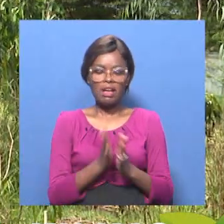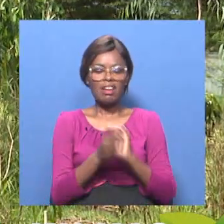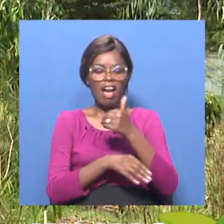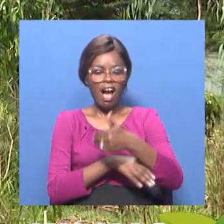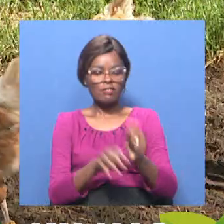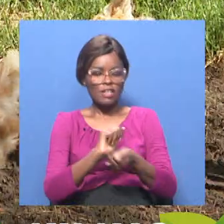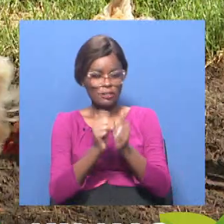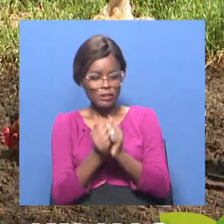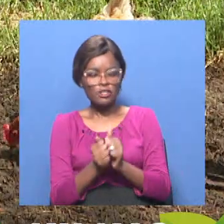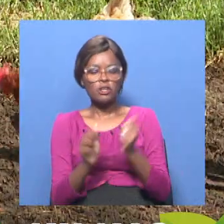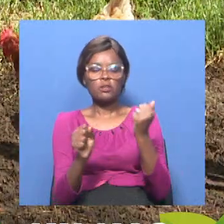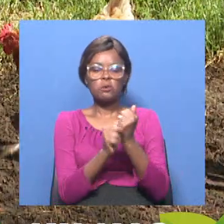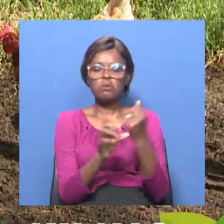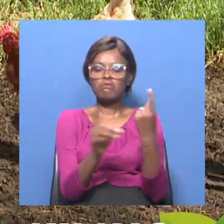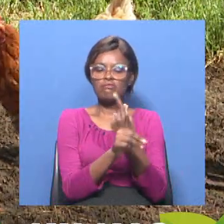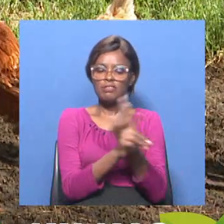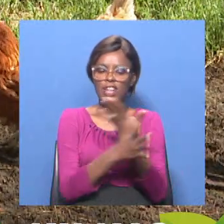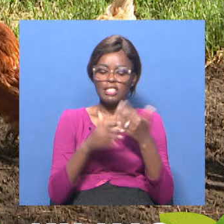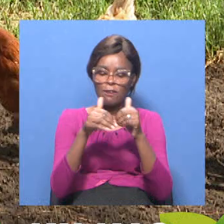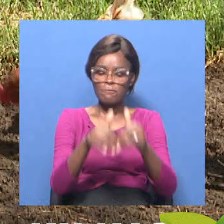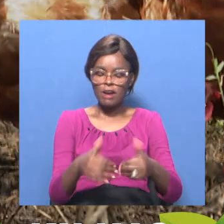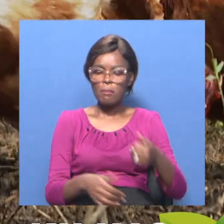evolved into doing primarily poultry,